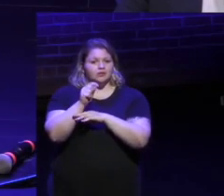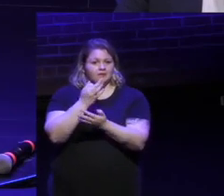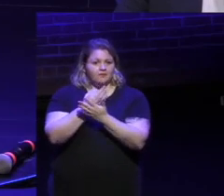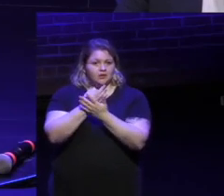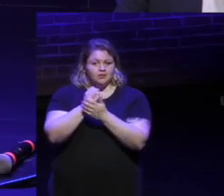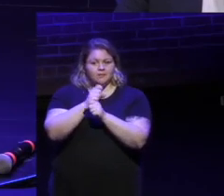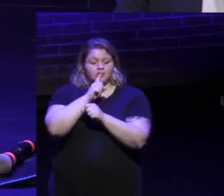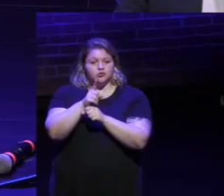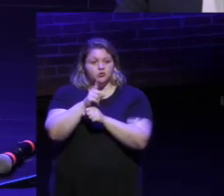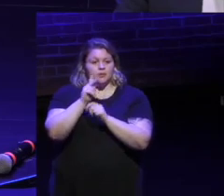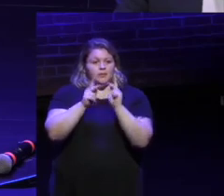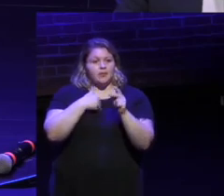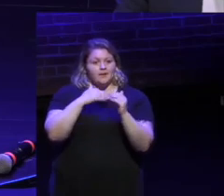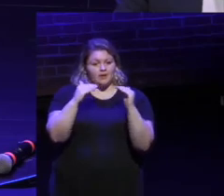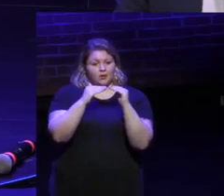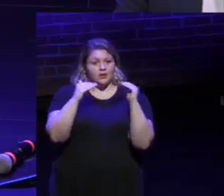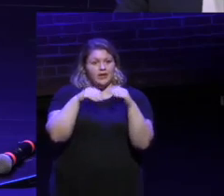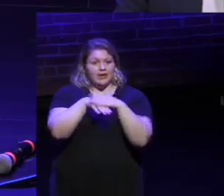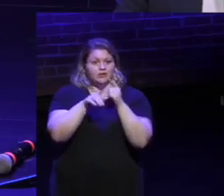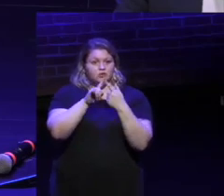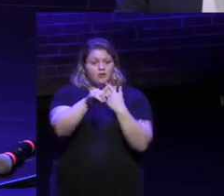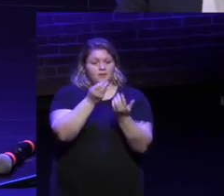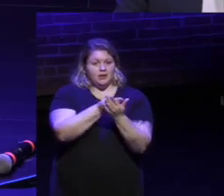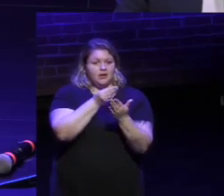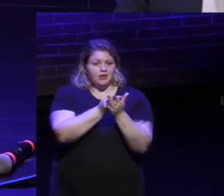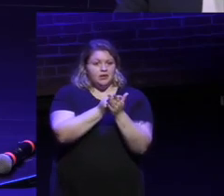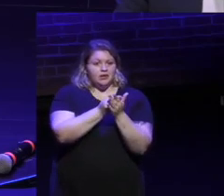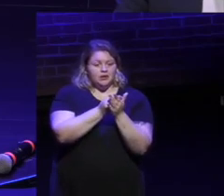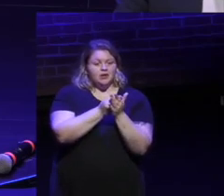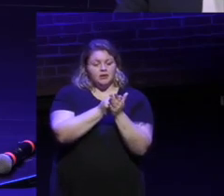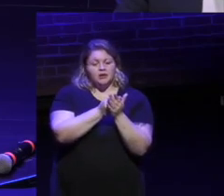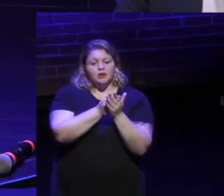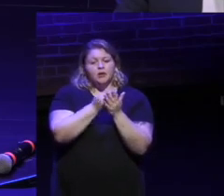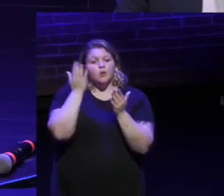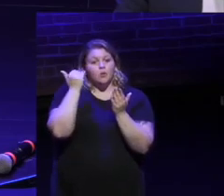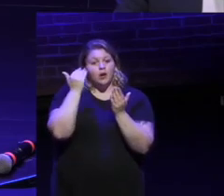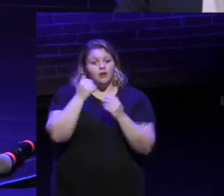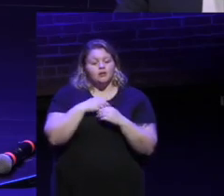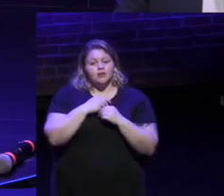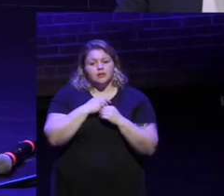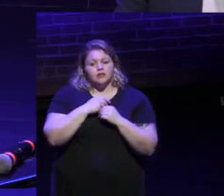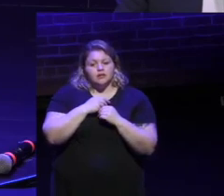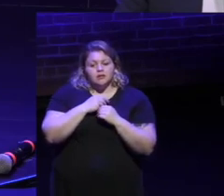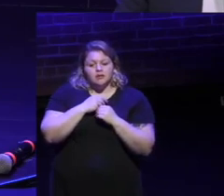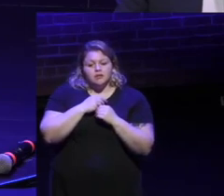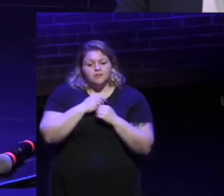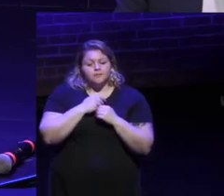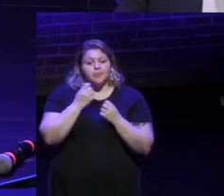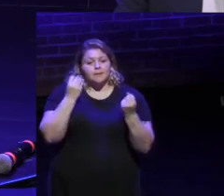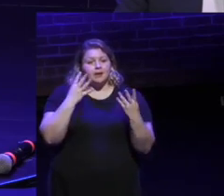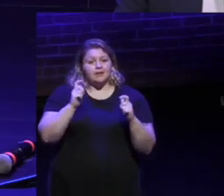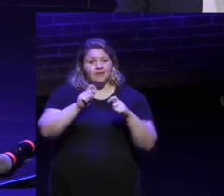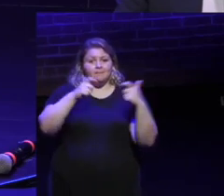access to those funds. Because as Senator Lesser has pointed out, the folks who are on these larger institutions that do